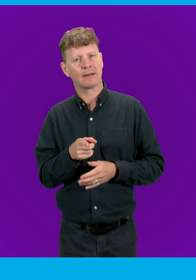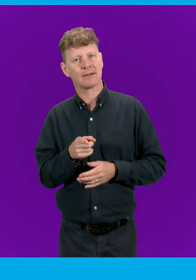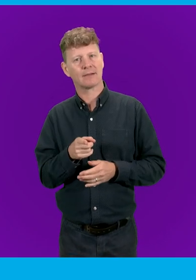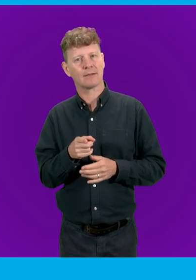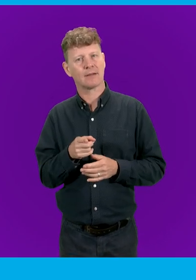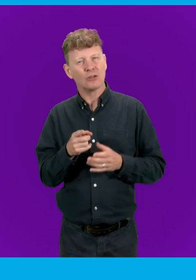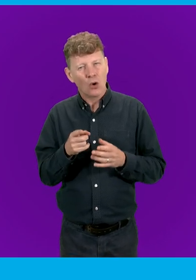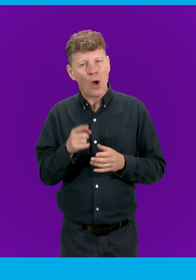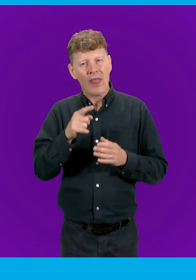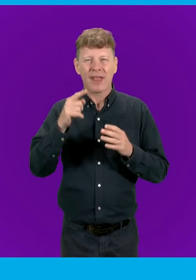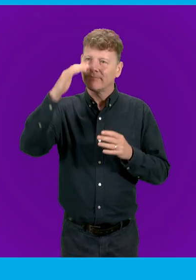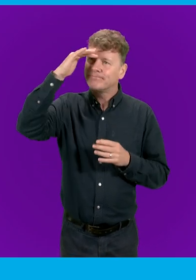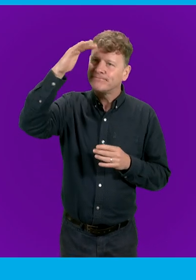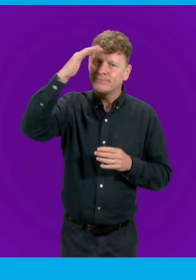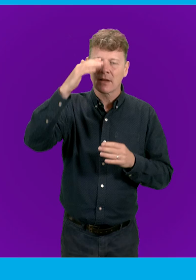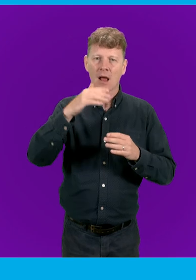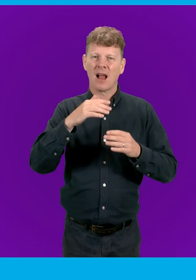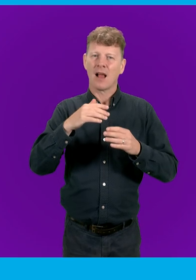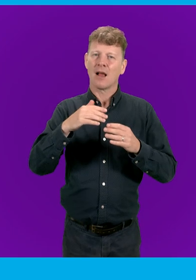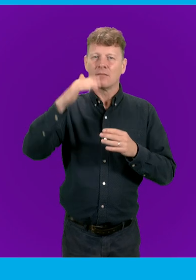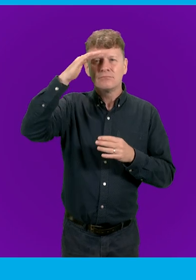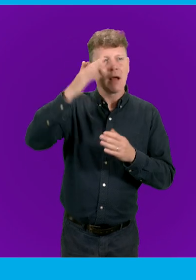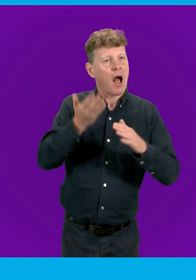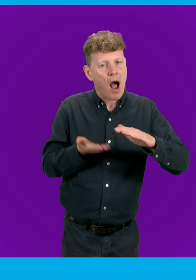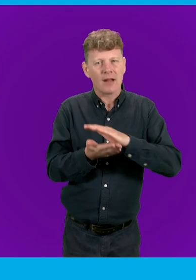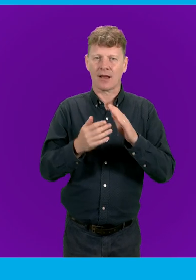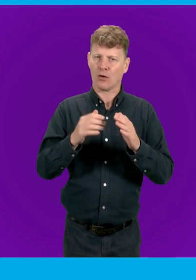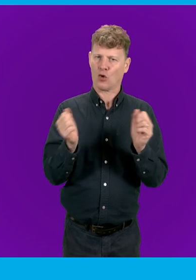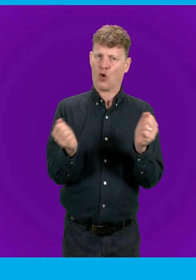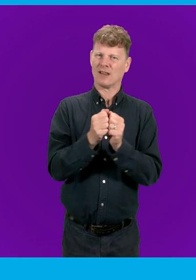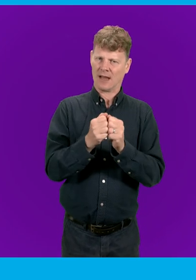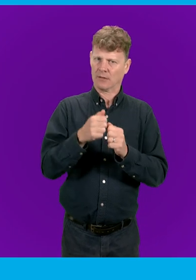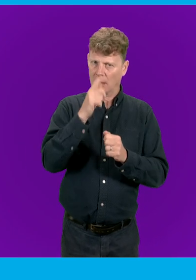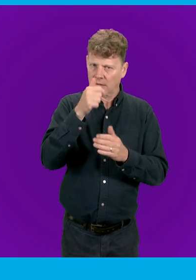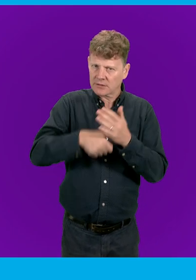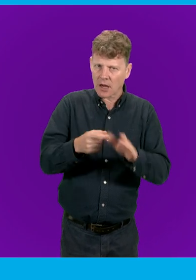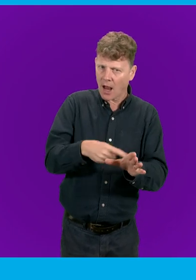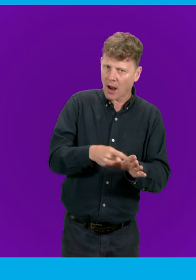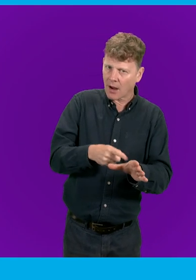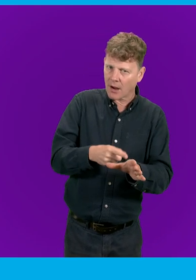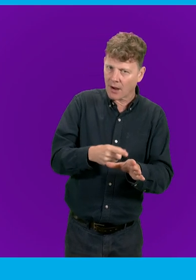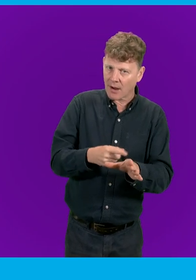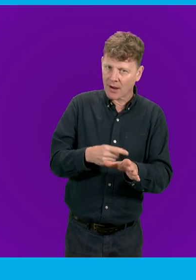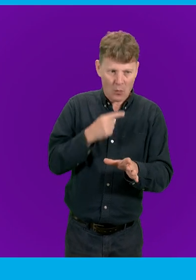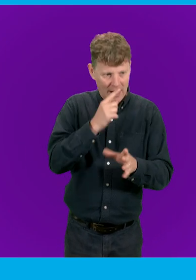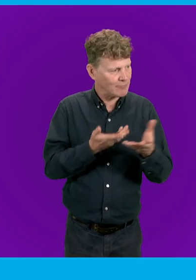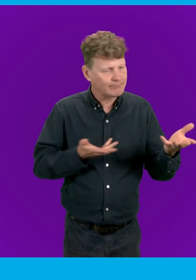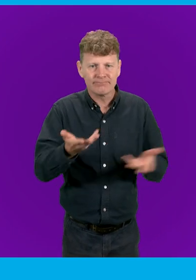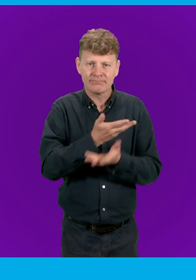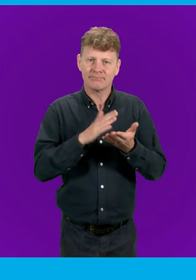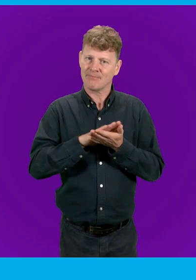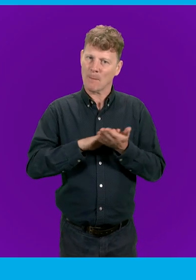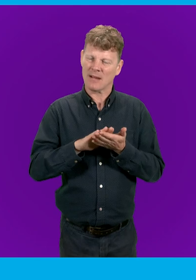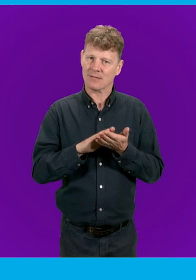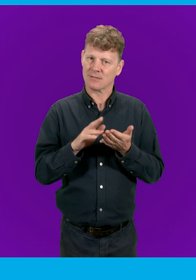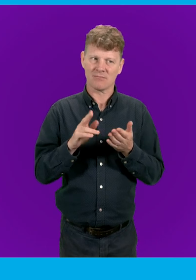actually the sort of principles that underlie consent start right from a young age, and we can talk about them so that it just